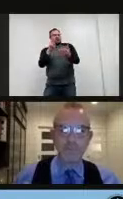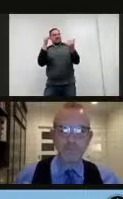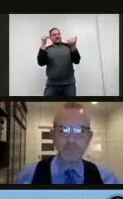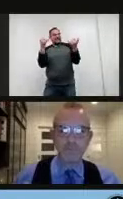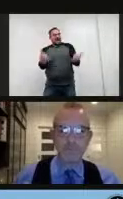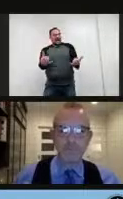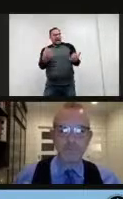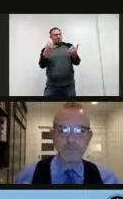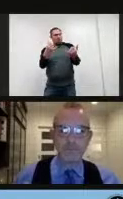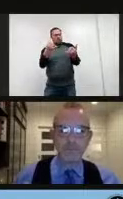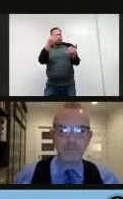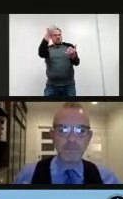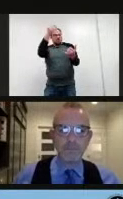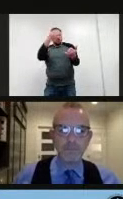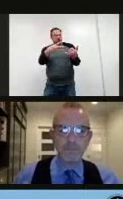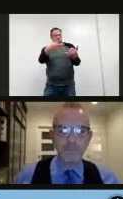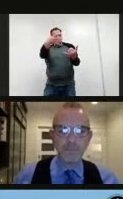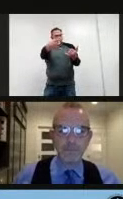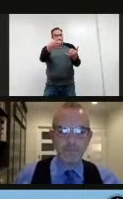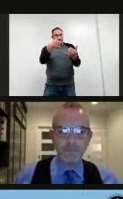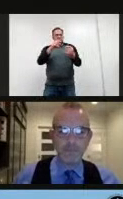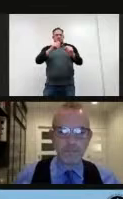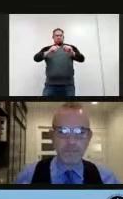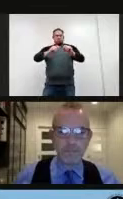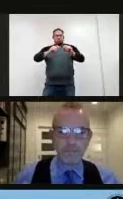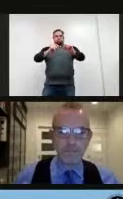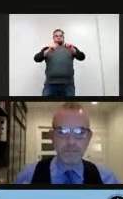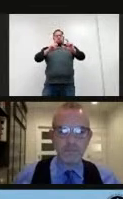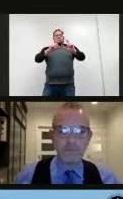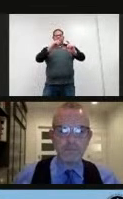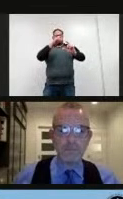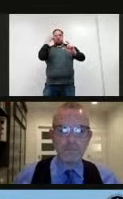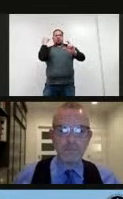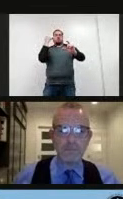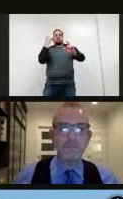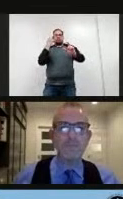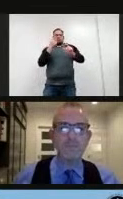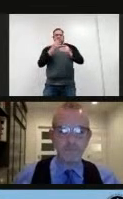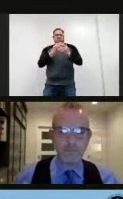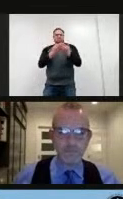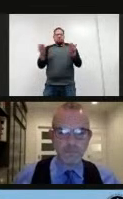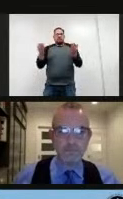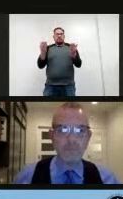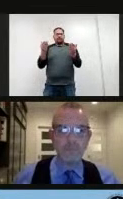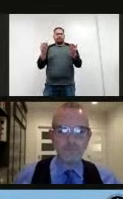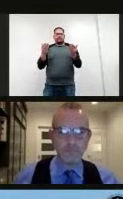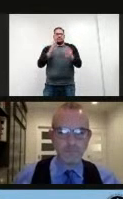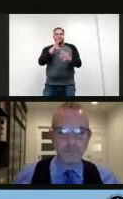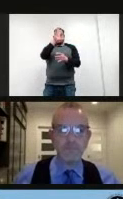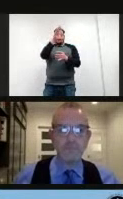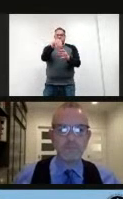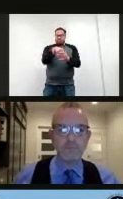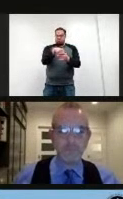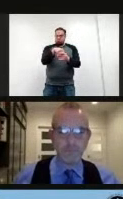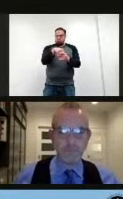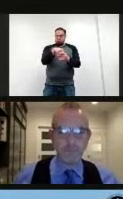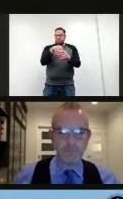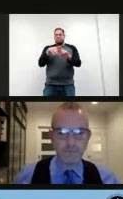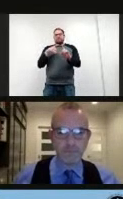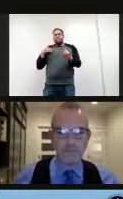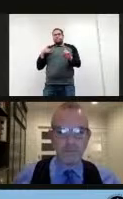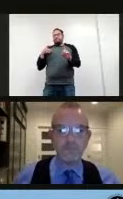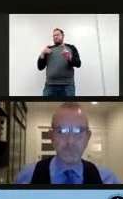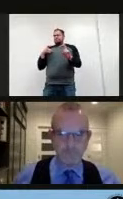screen that are in bold black are the things that were incorporated from